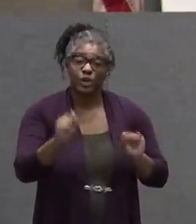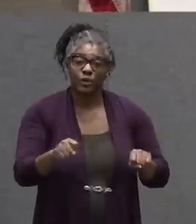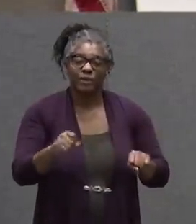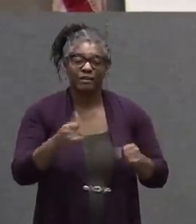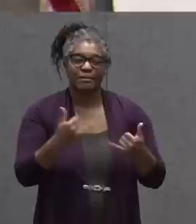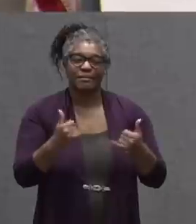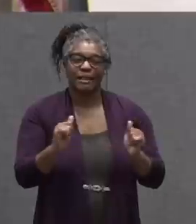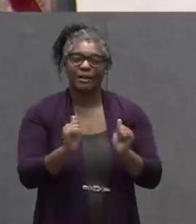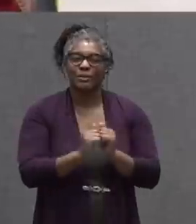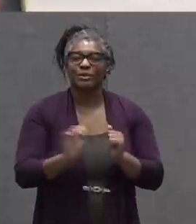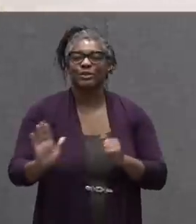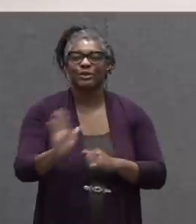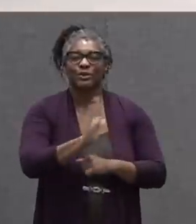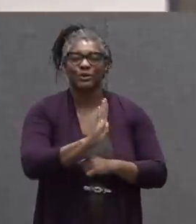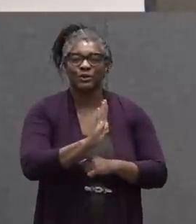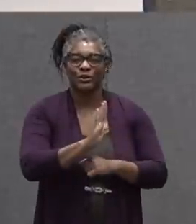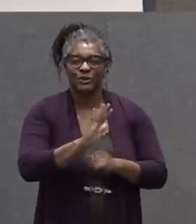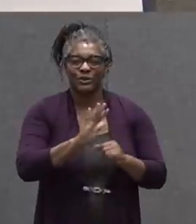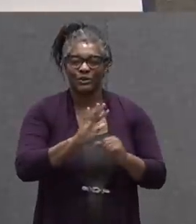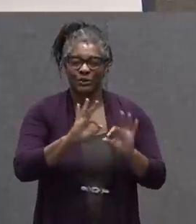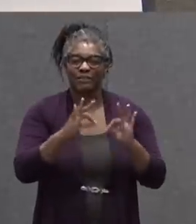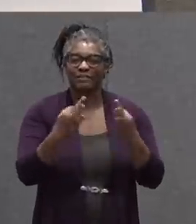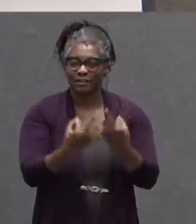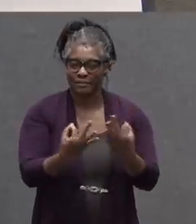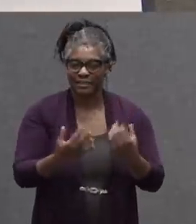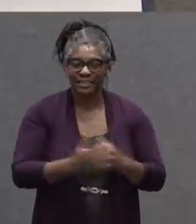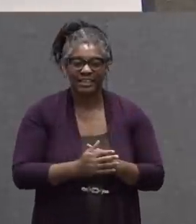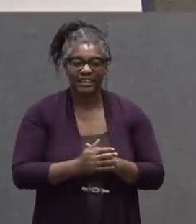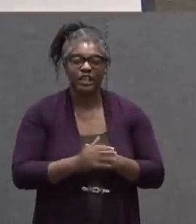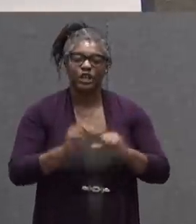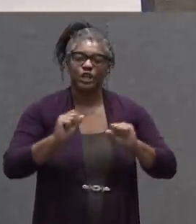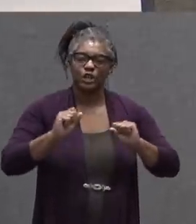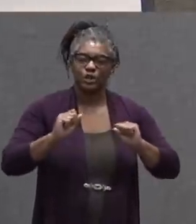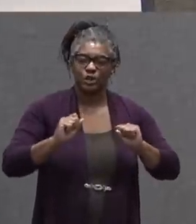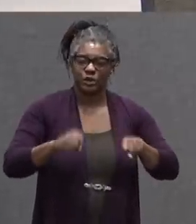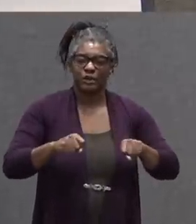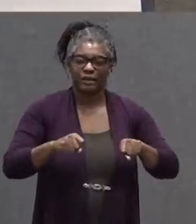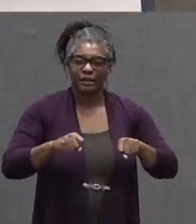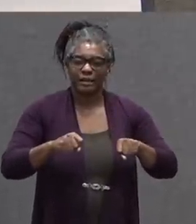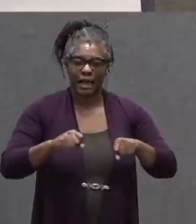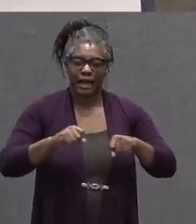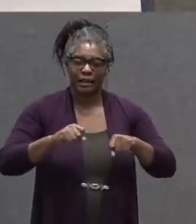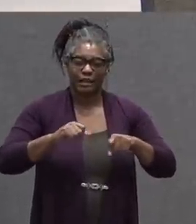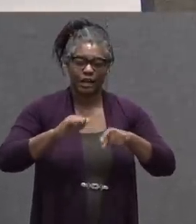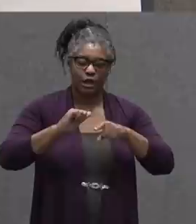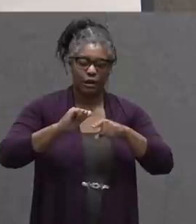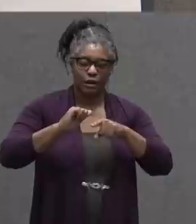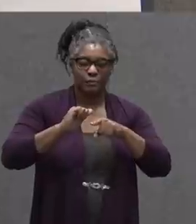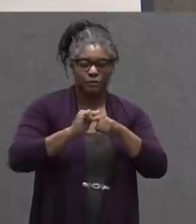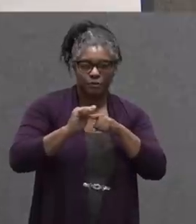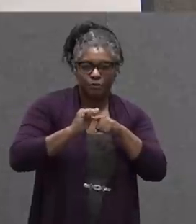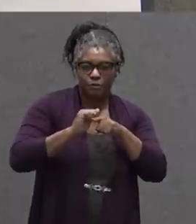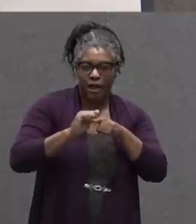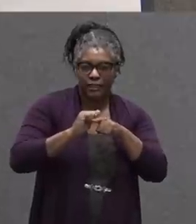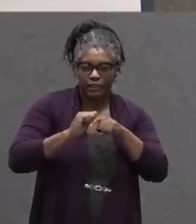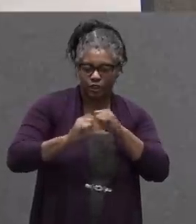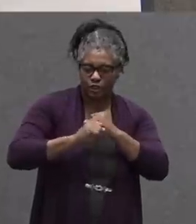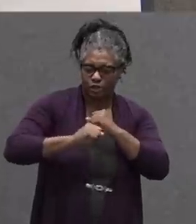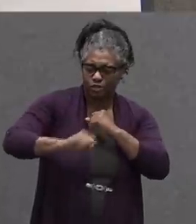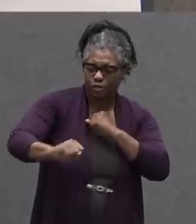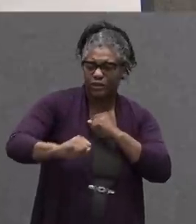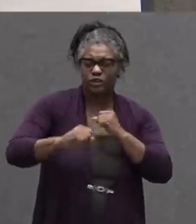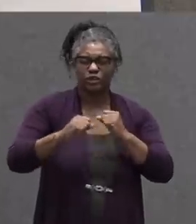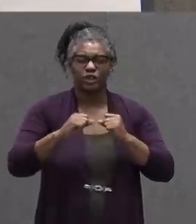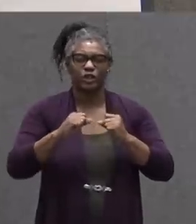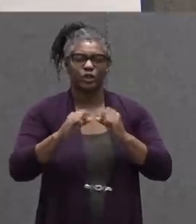members. You can take words and just practice stretching them out and listening to blend them back together. It's